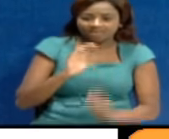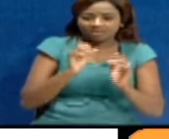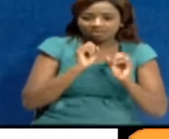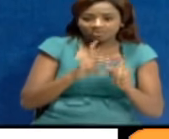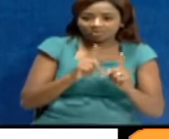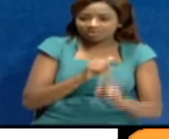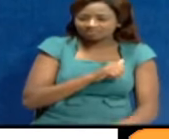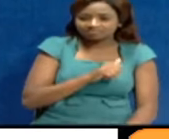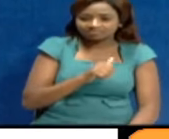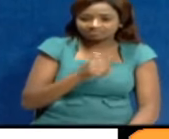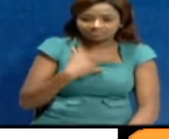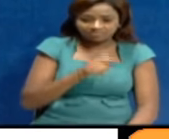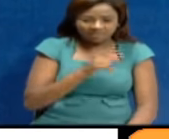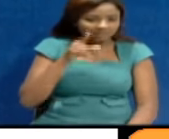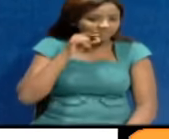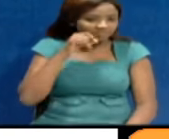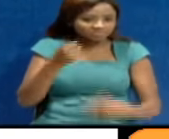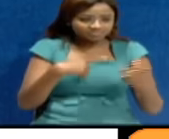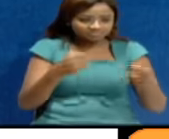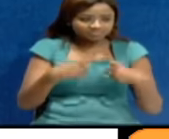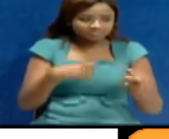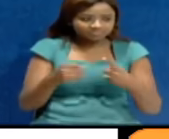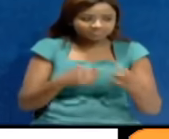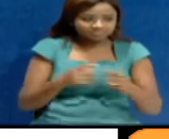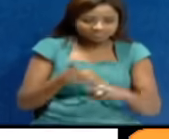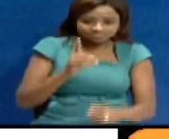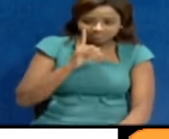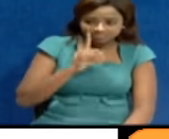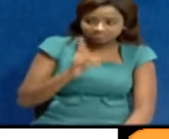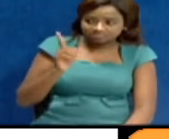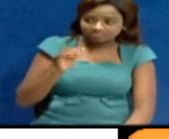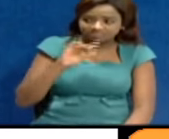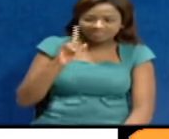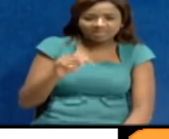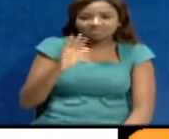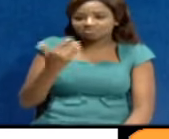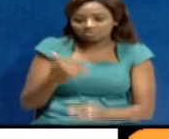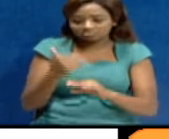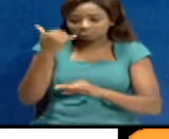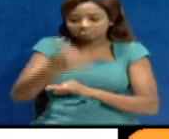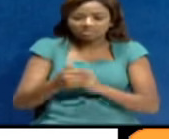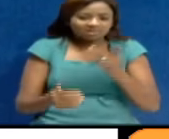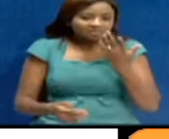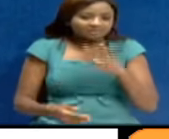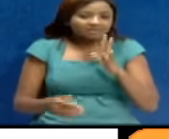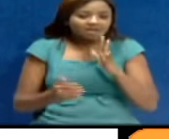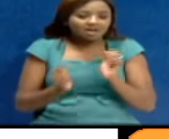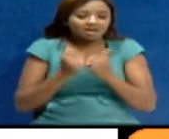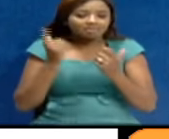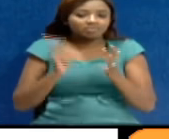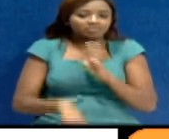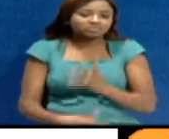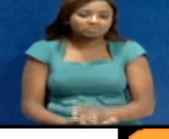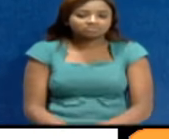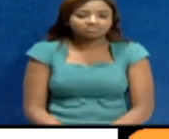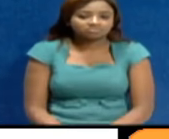on that, and I have some tweets that I do need to bring up shortly. Okiya, so what happens next? And you've already expressed some of